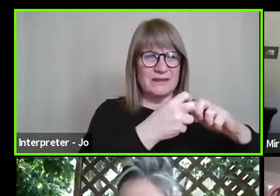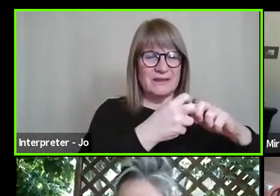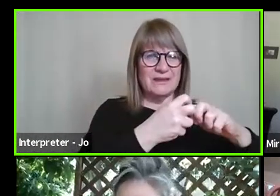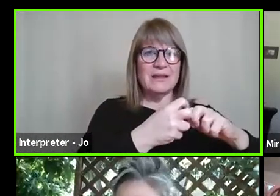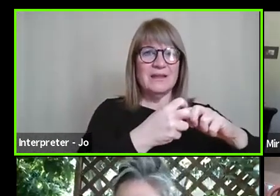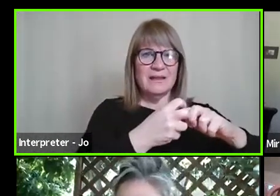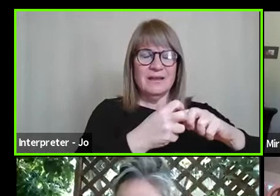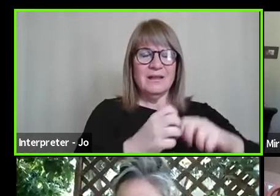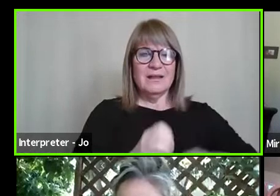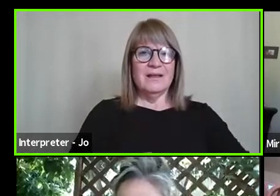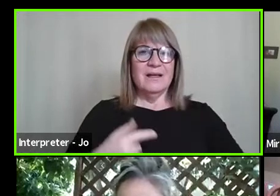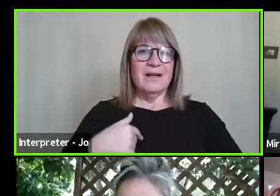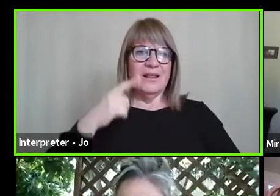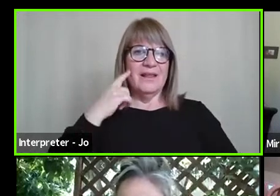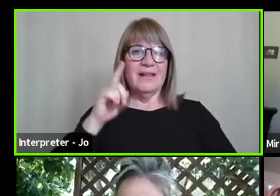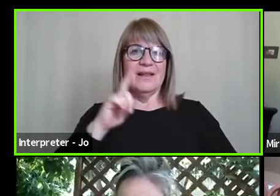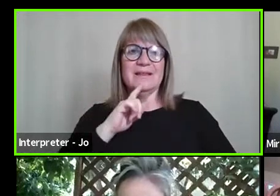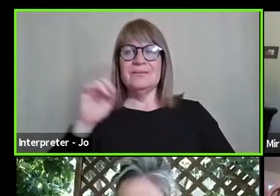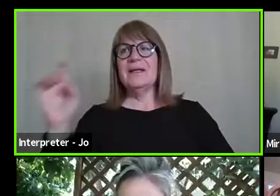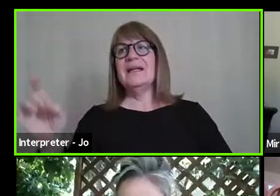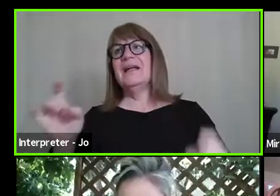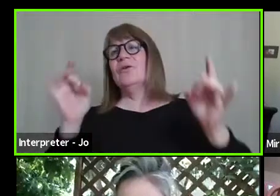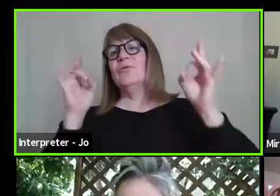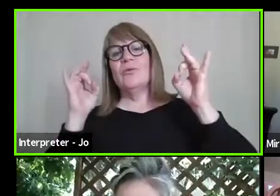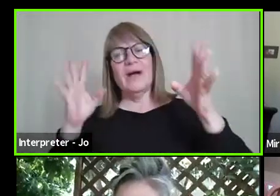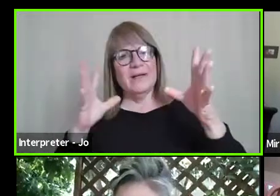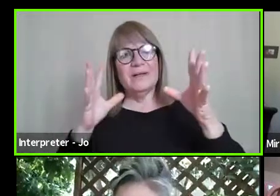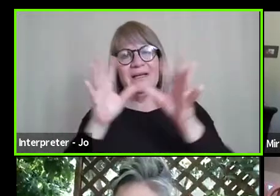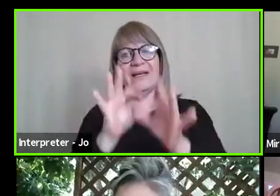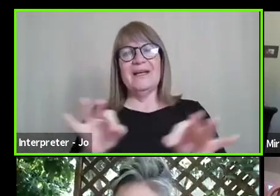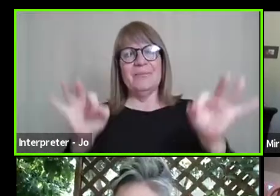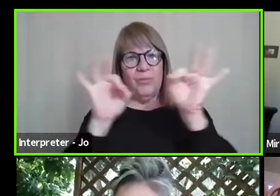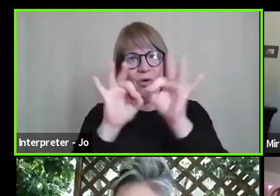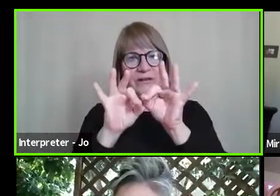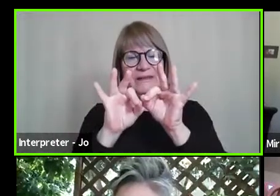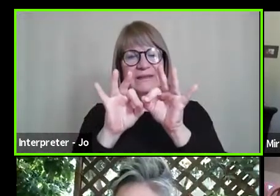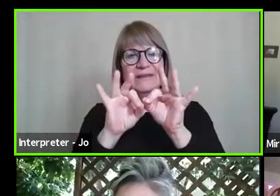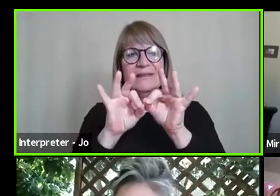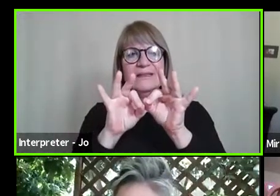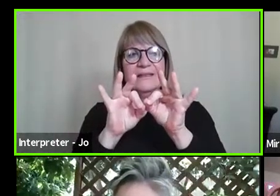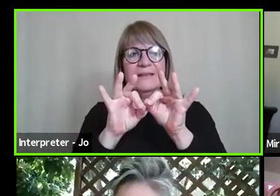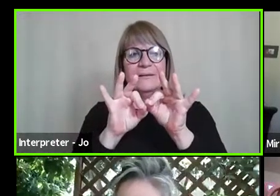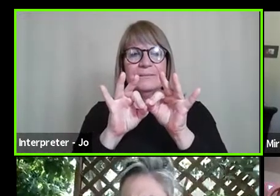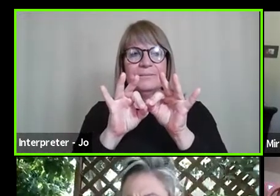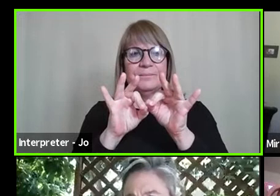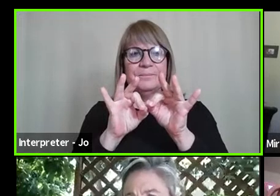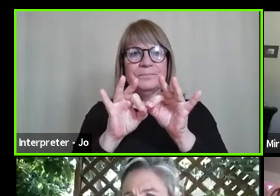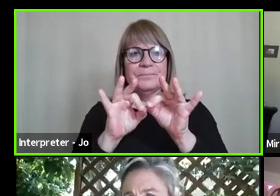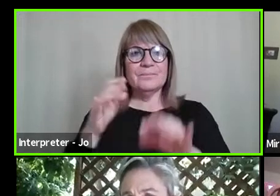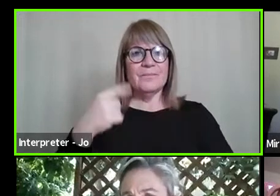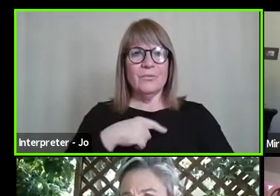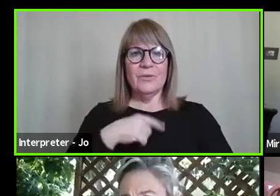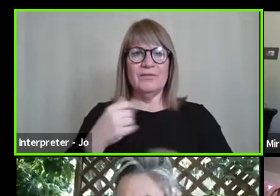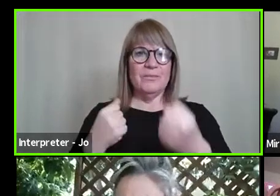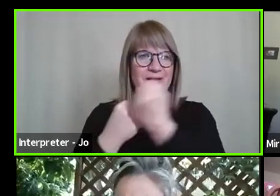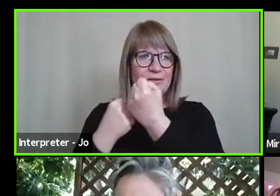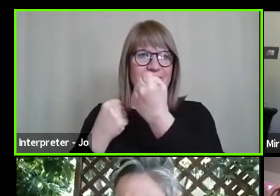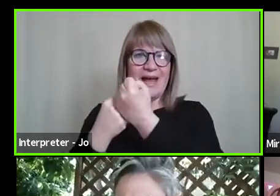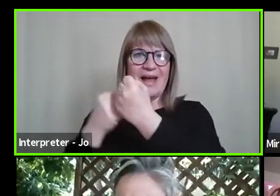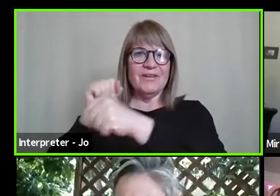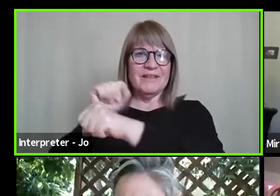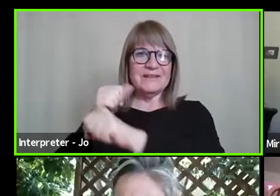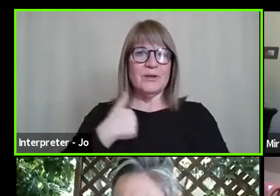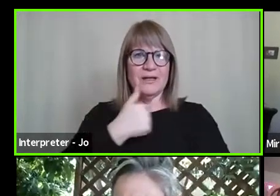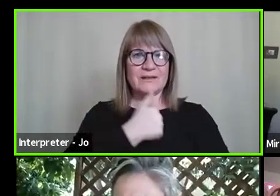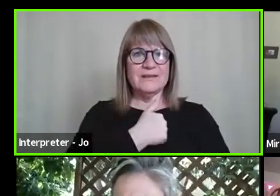work towards which i think has been incredibly instrumental as well as you know we've been doing the advocacy work and